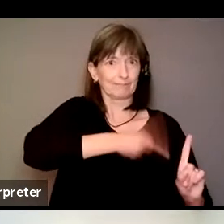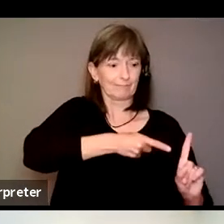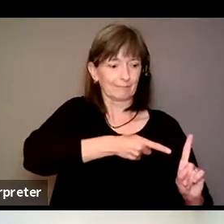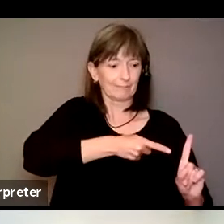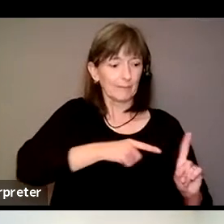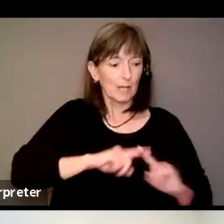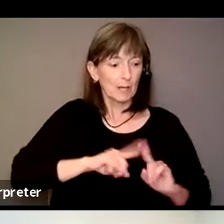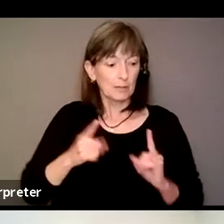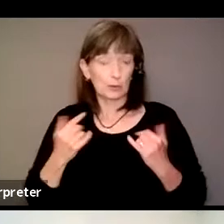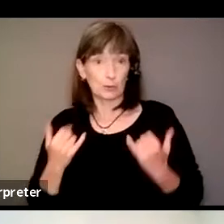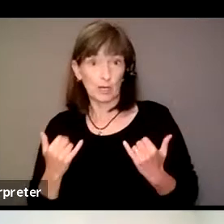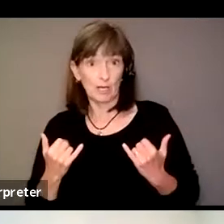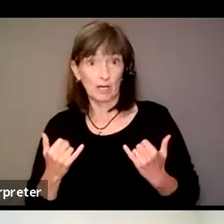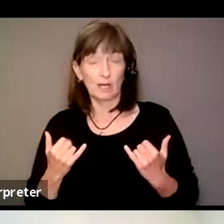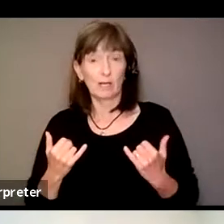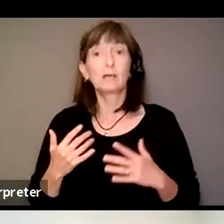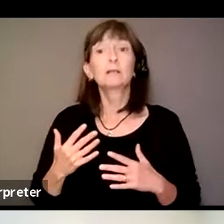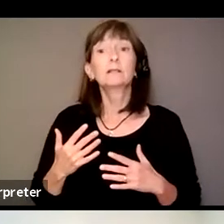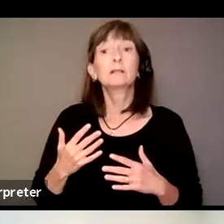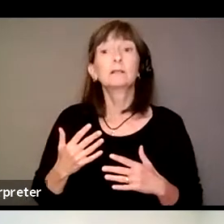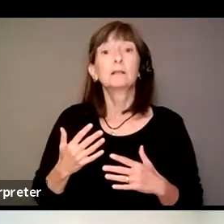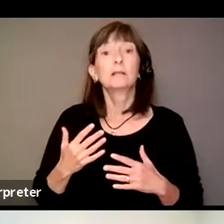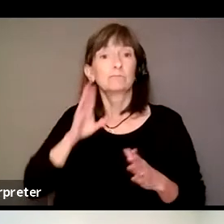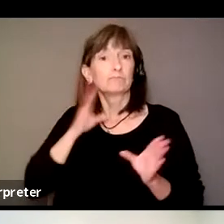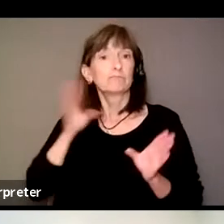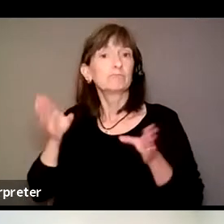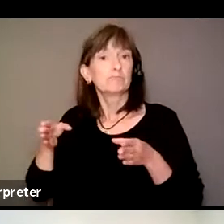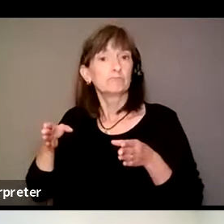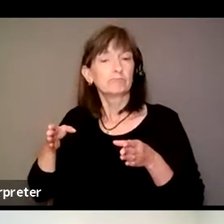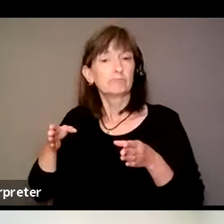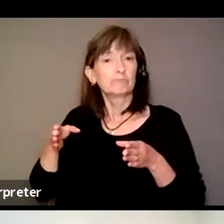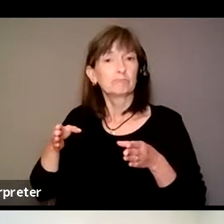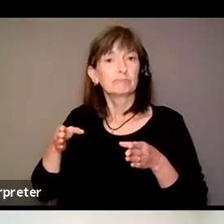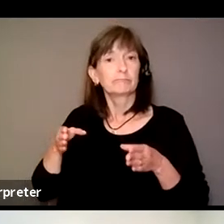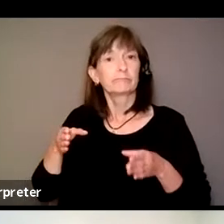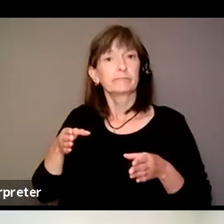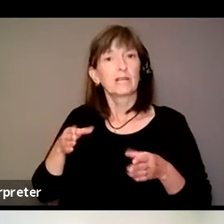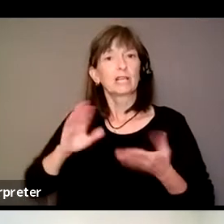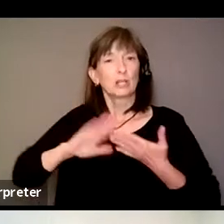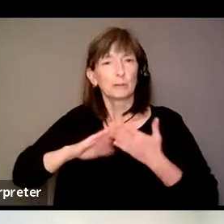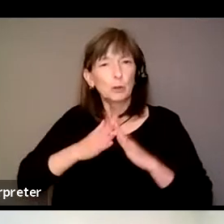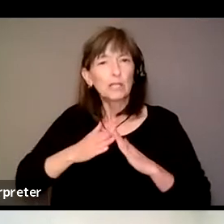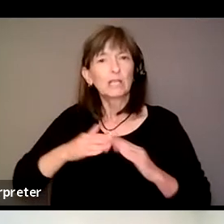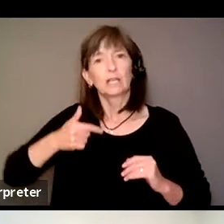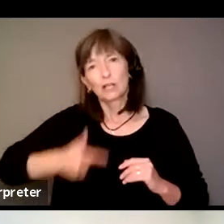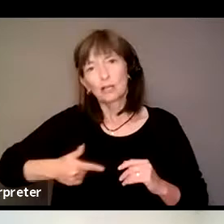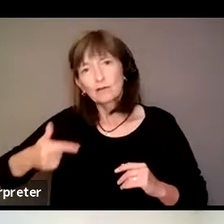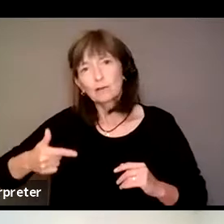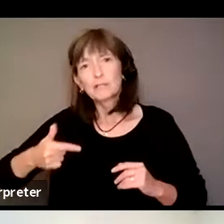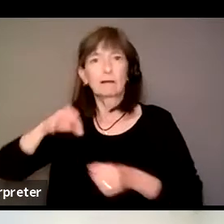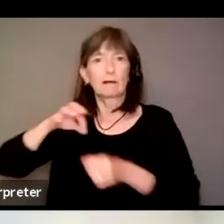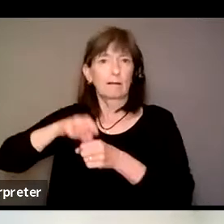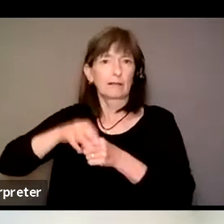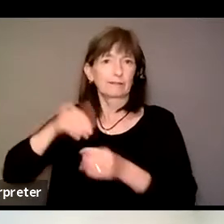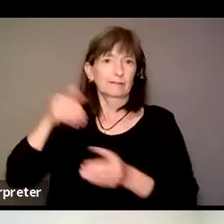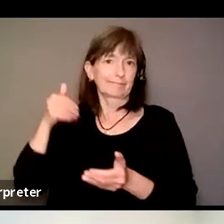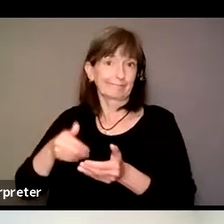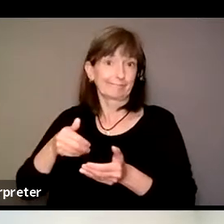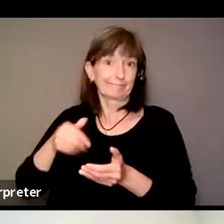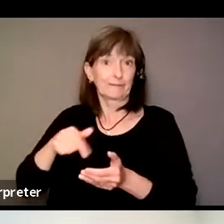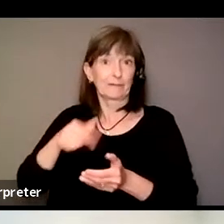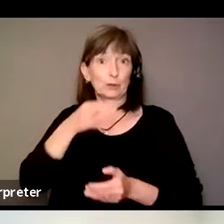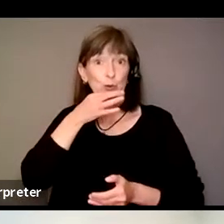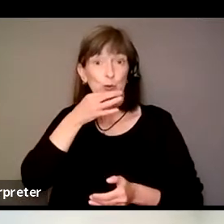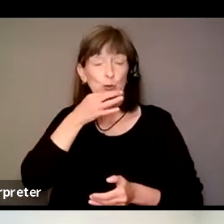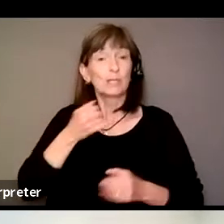primary focus is going to be around the governance, communities and municipalities and the elections. So if you don't